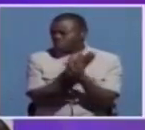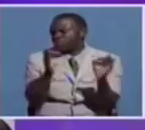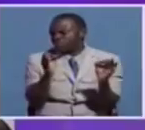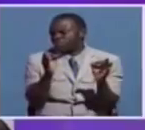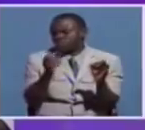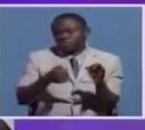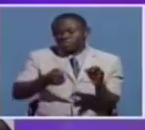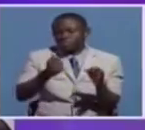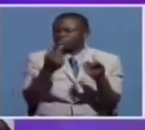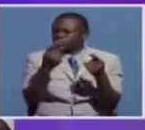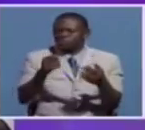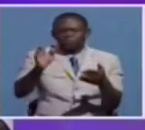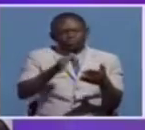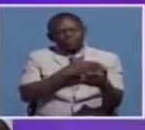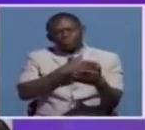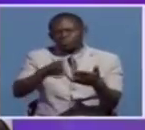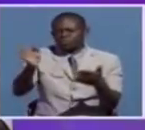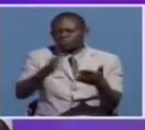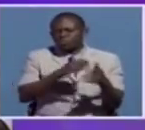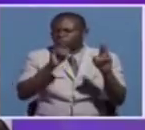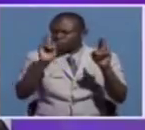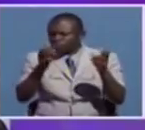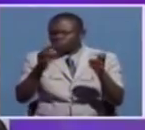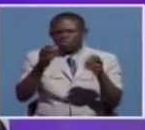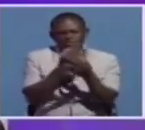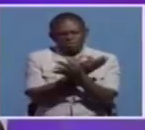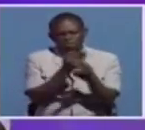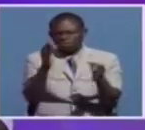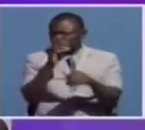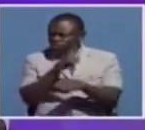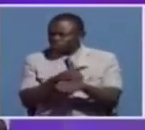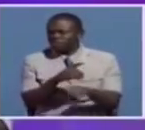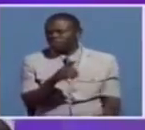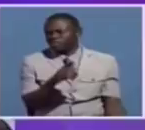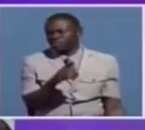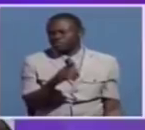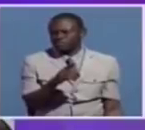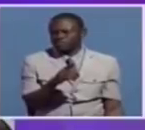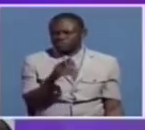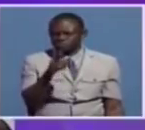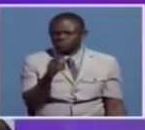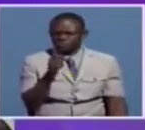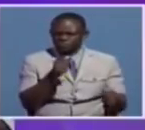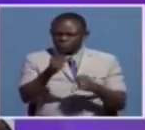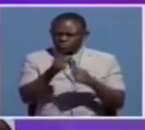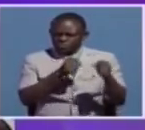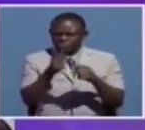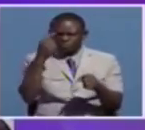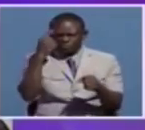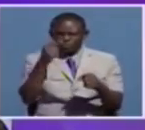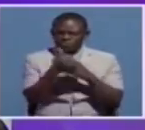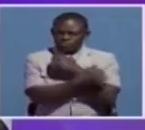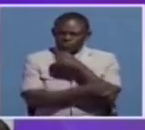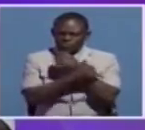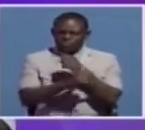for freedom. What it was, we knew it had something to do with taking the country back from the white people. There